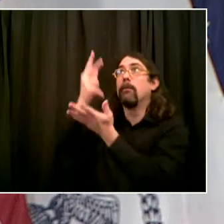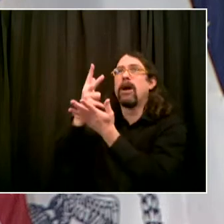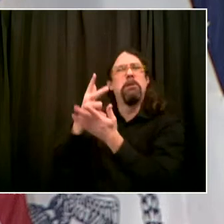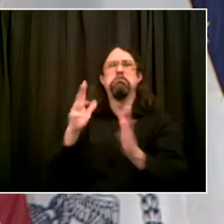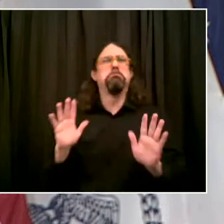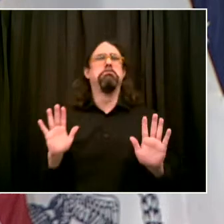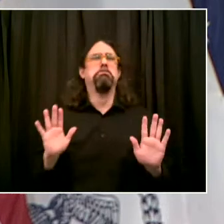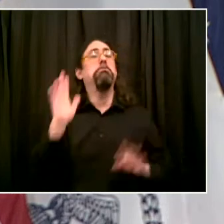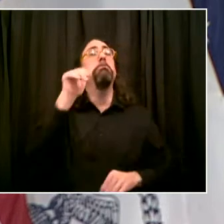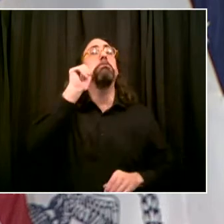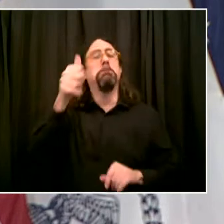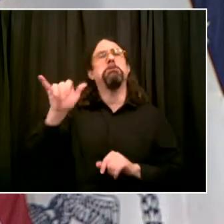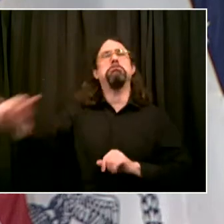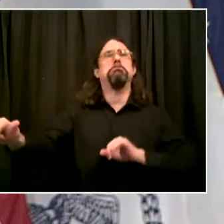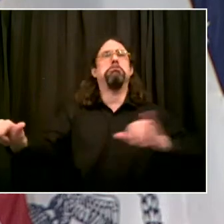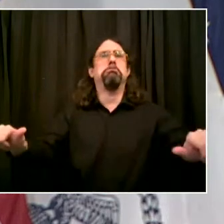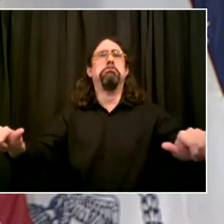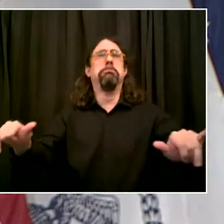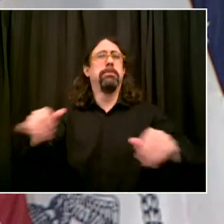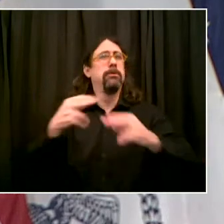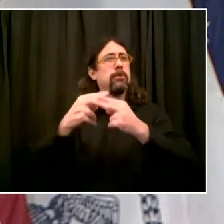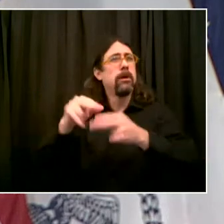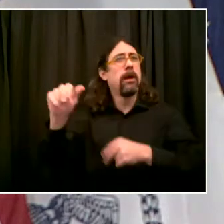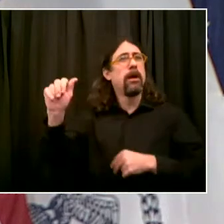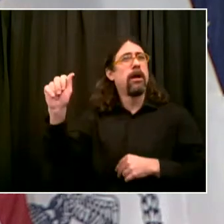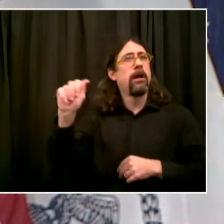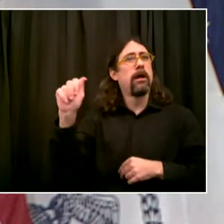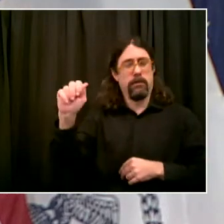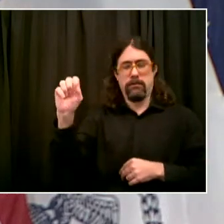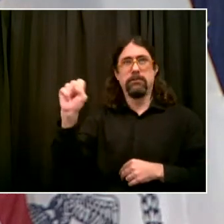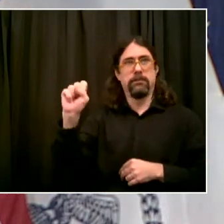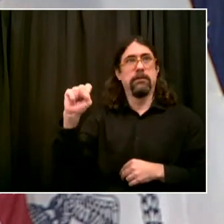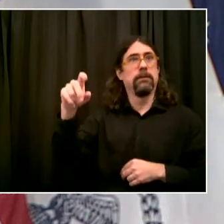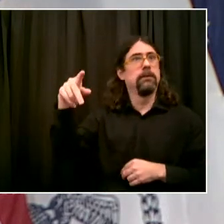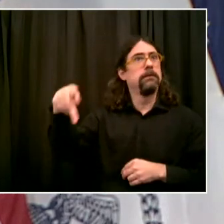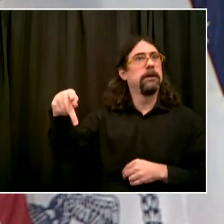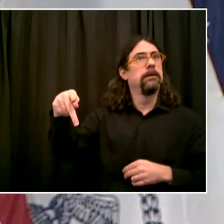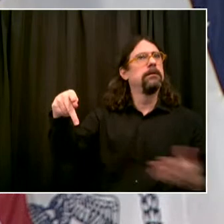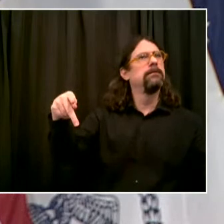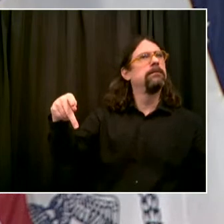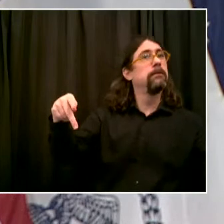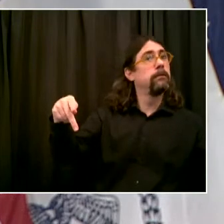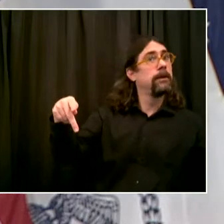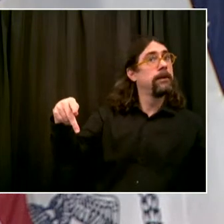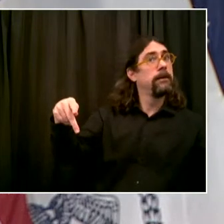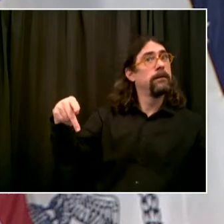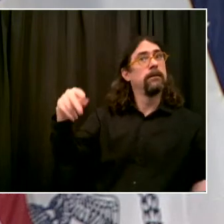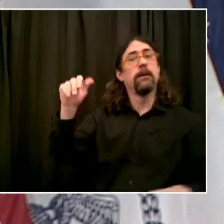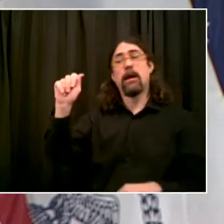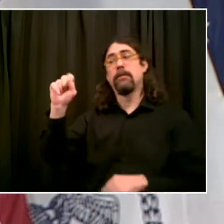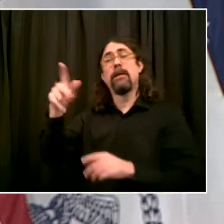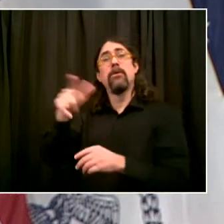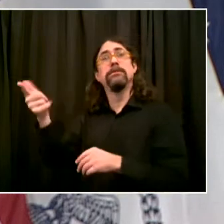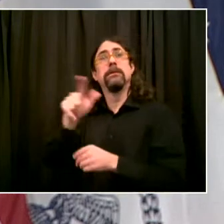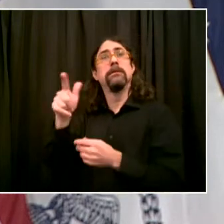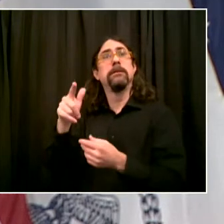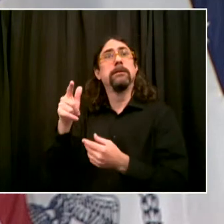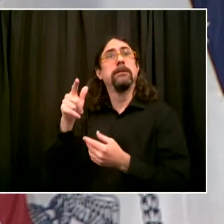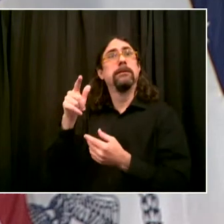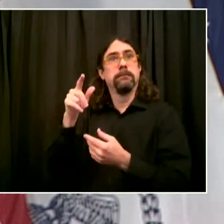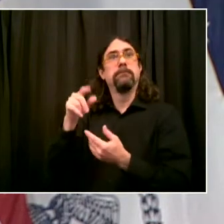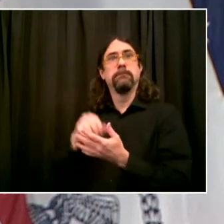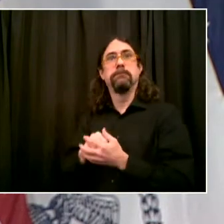everyone vaccinated. We're going to be talking about that later. There's such urgency, but there's also going to be tremendous difficulty and danger getting around Monday. Last thing we want to